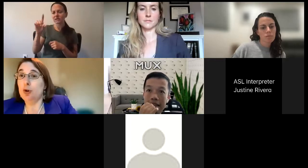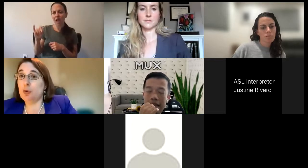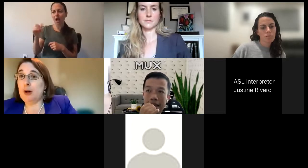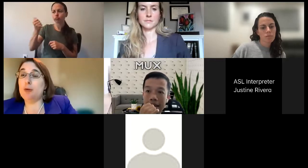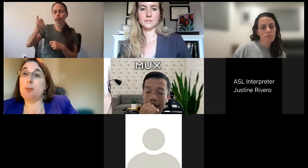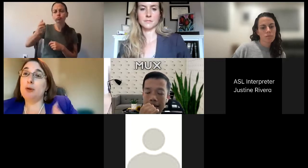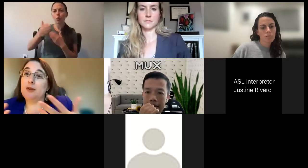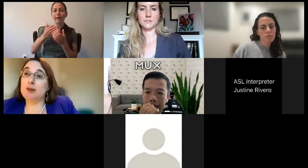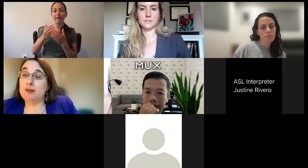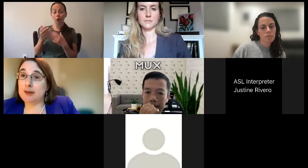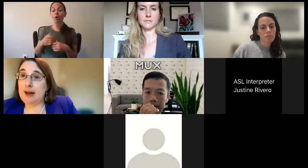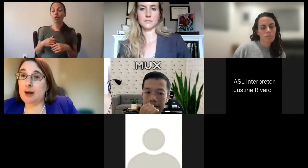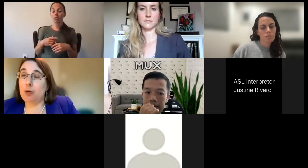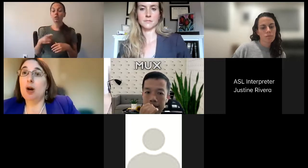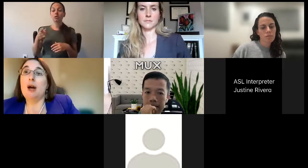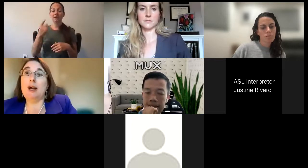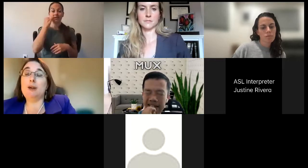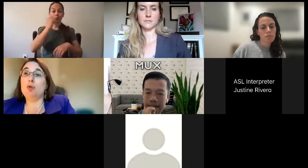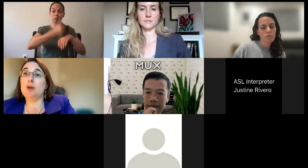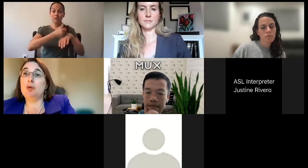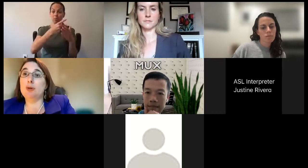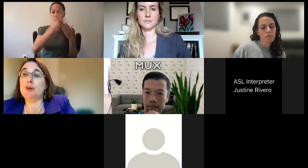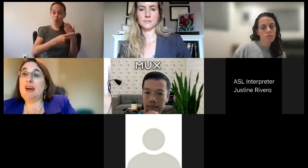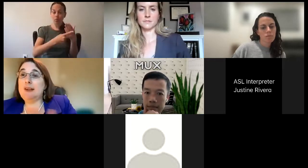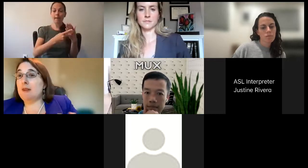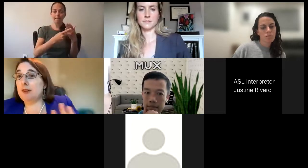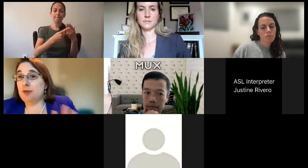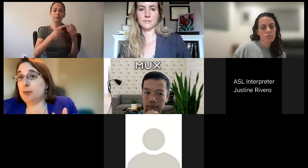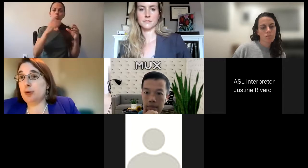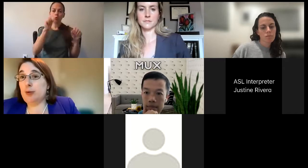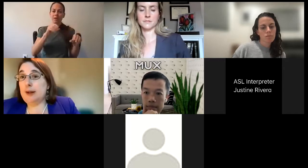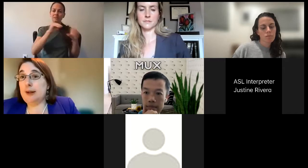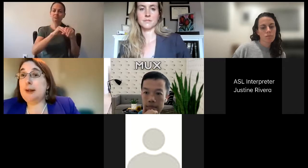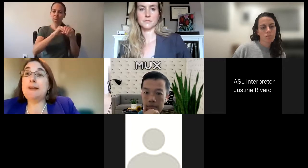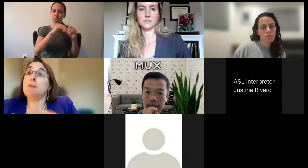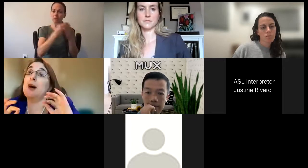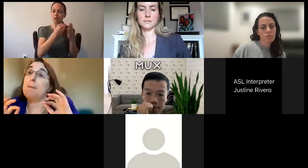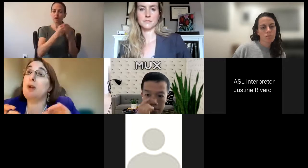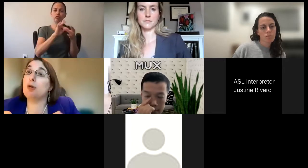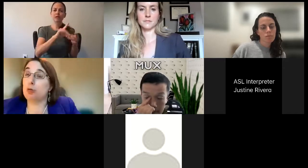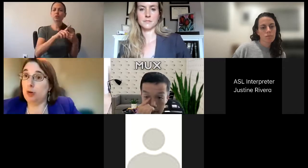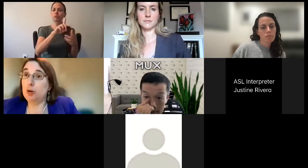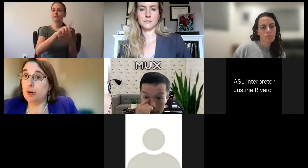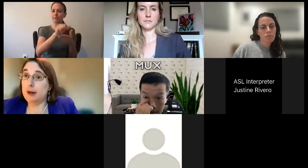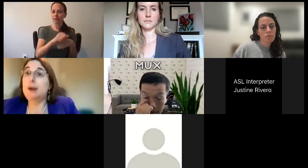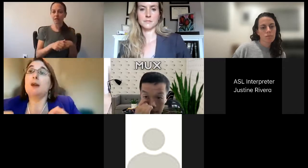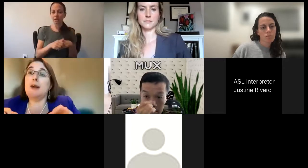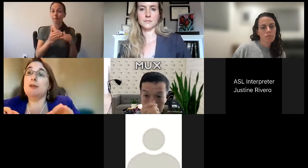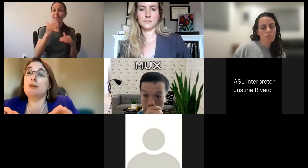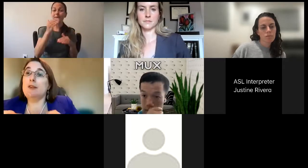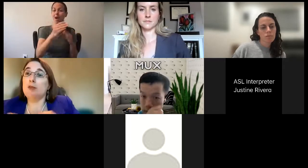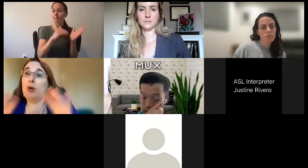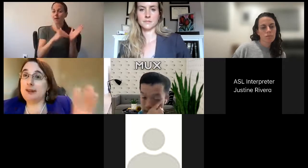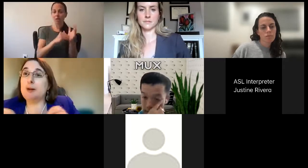to whoever, you put this in this account, and you can use it for anything that's disability related. And that's beyond medical, okay?